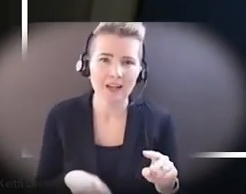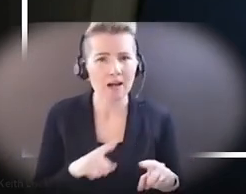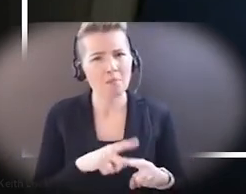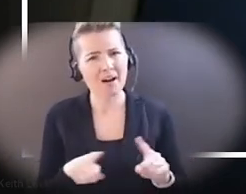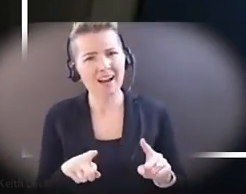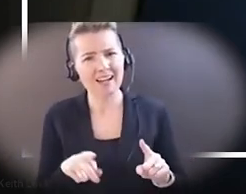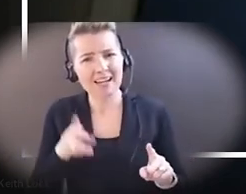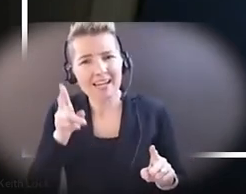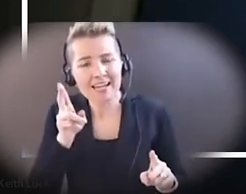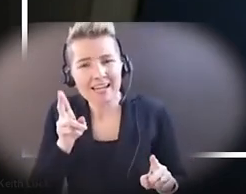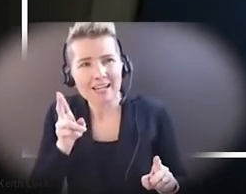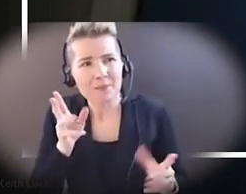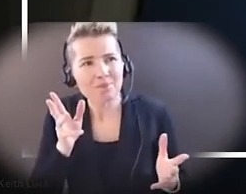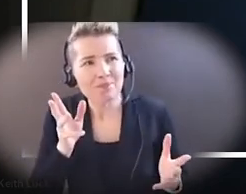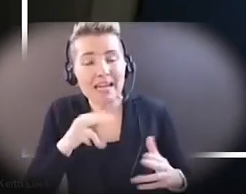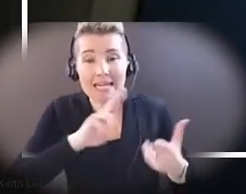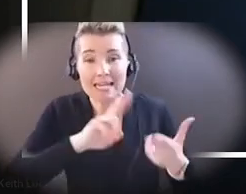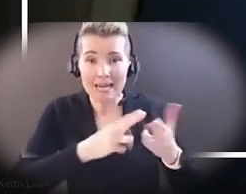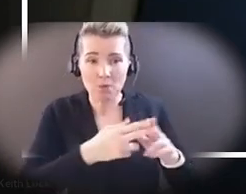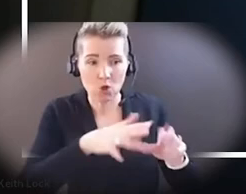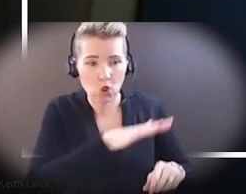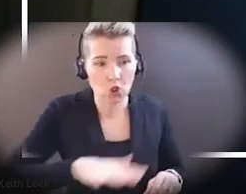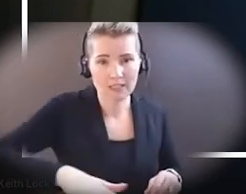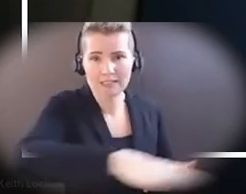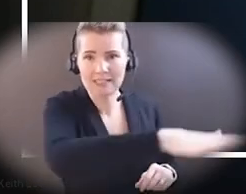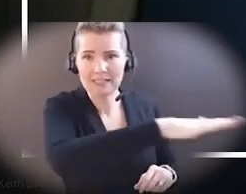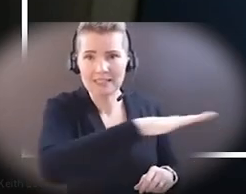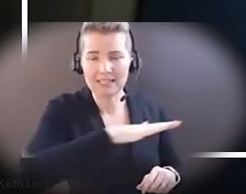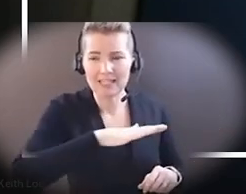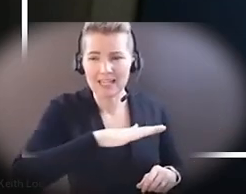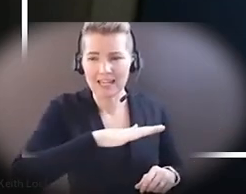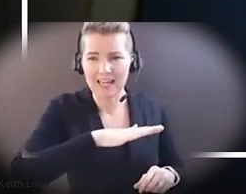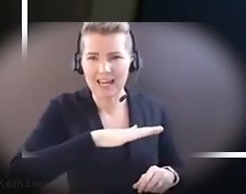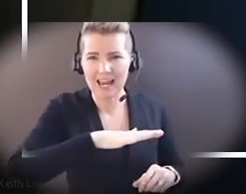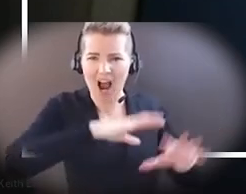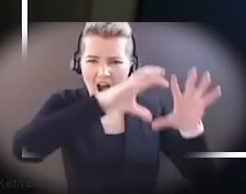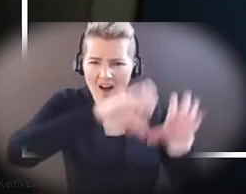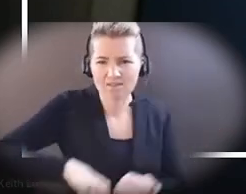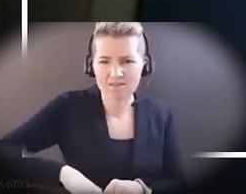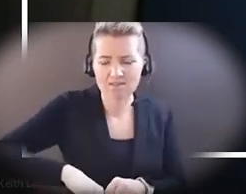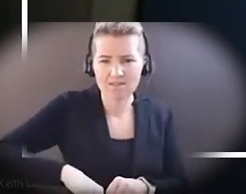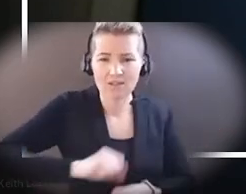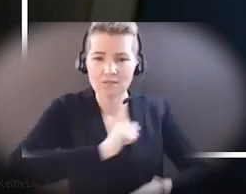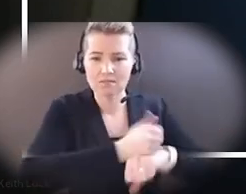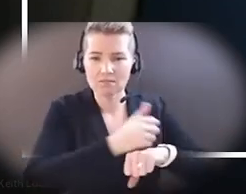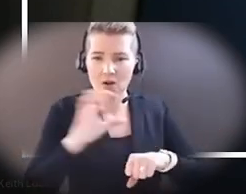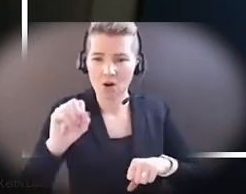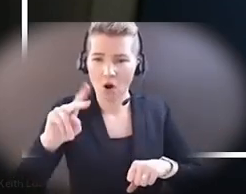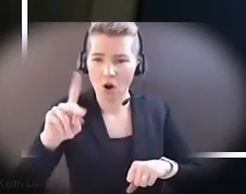destroying a neighborhood and just putting a condo, like